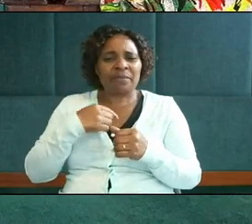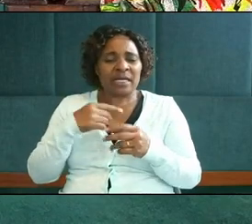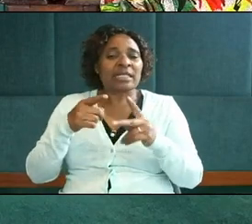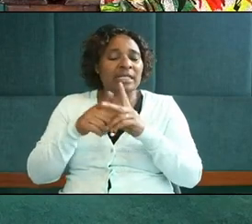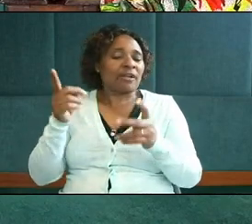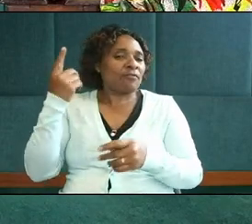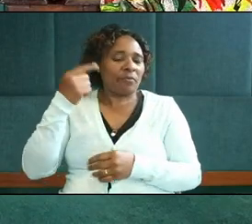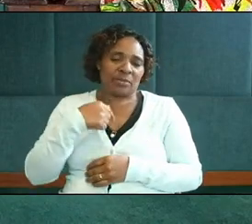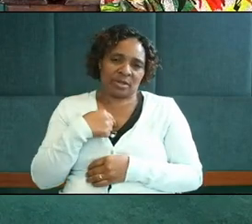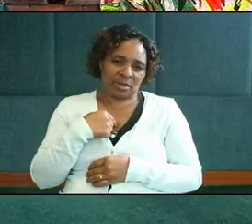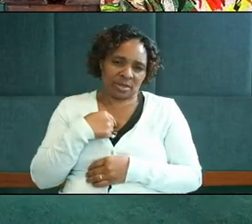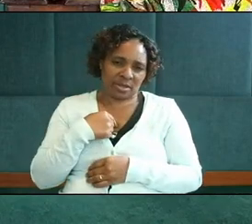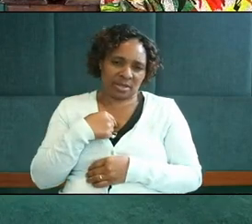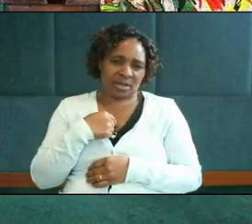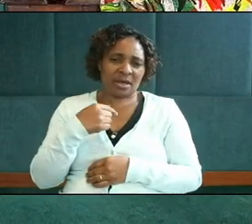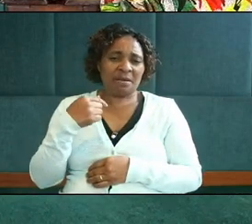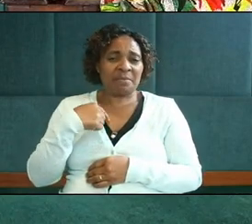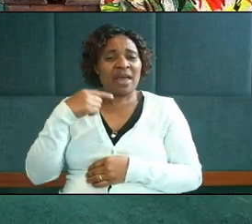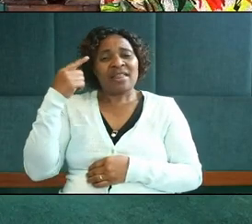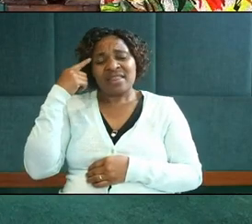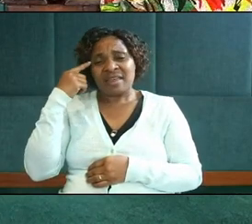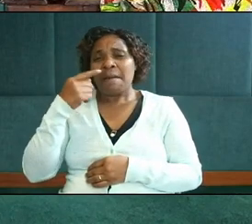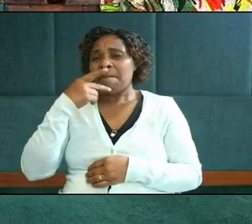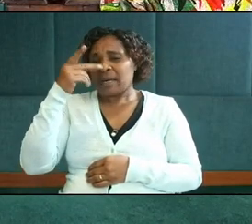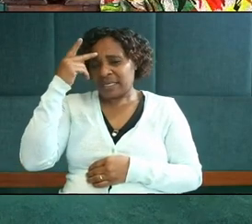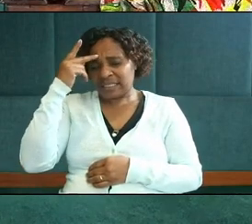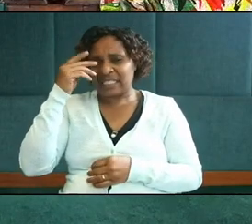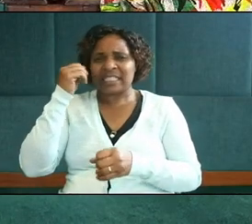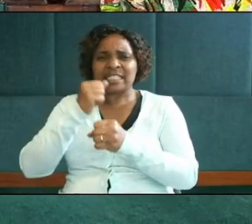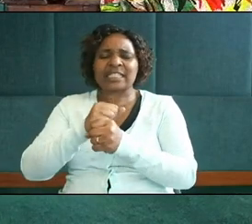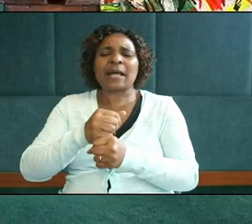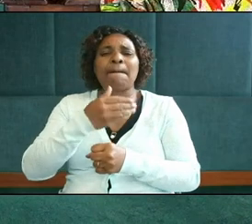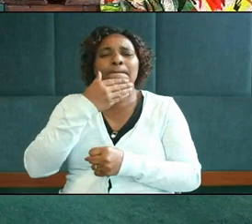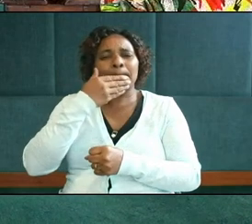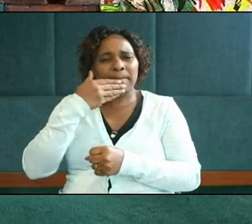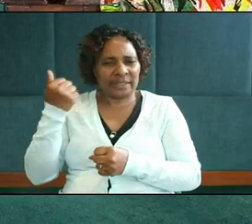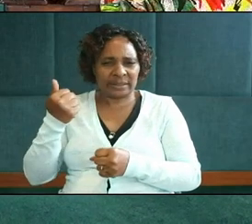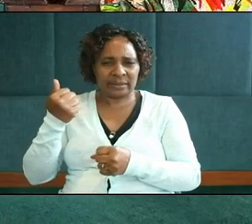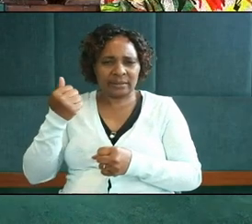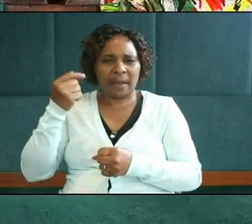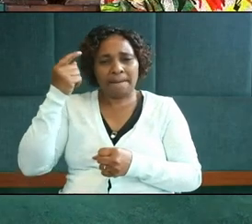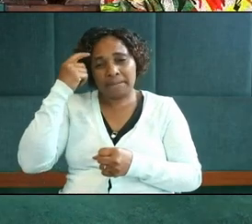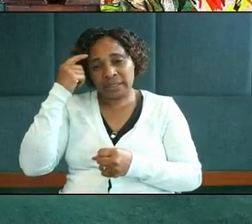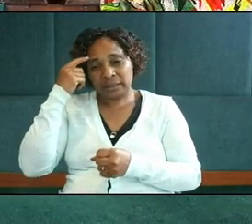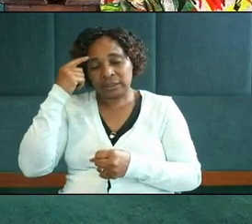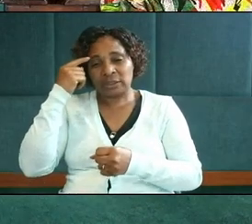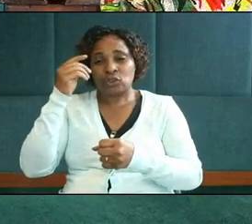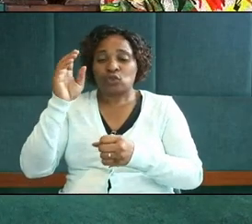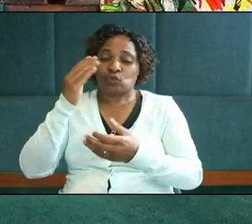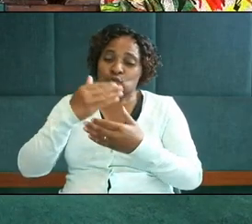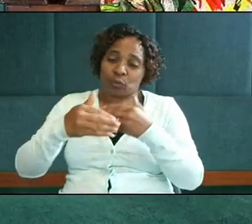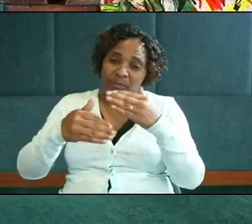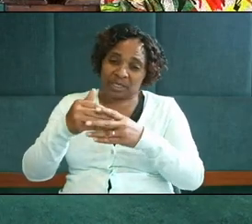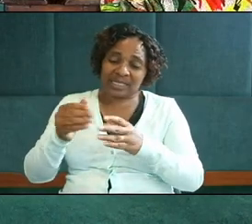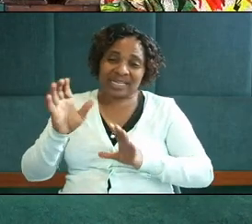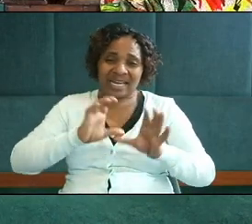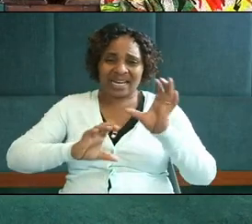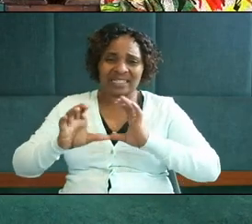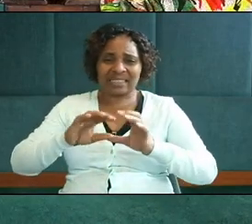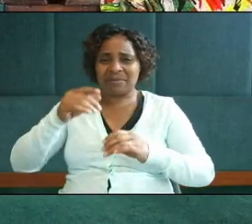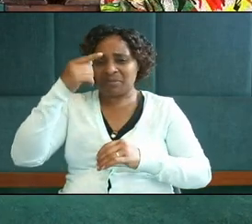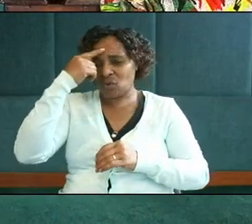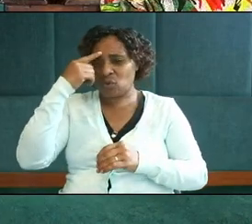For me, yes. I think my parents did the best of the ability to build the character I am today. Yes. Because they were more